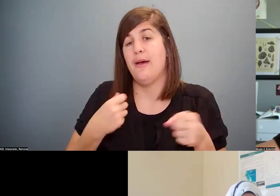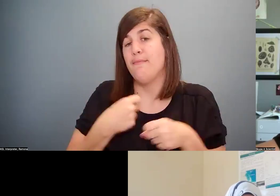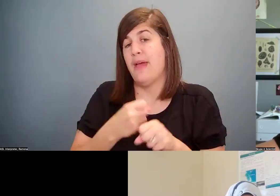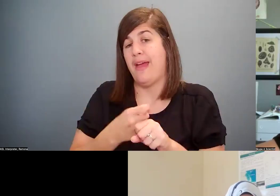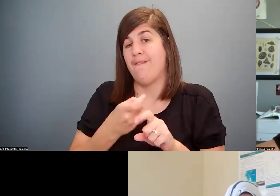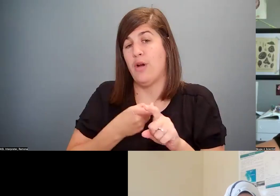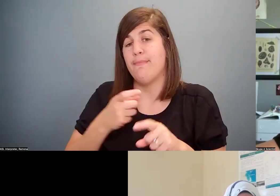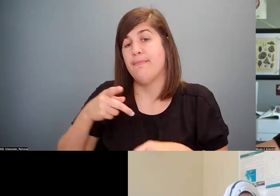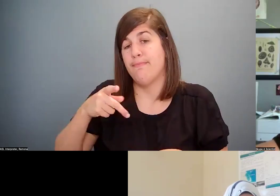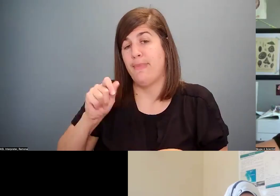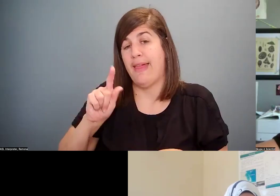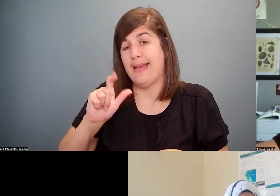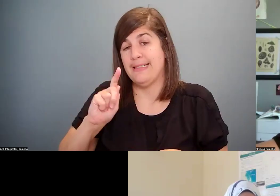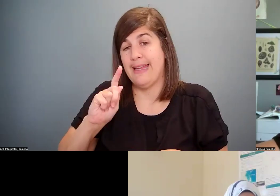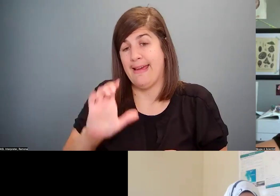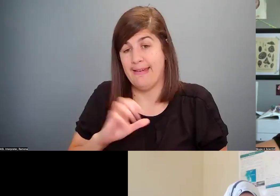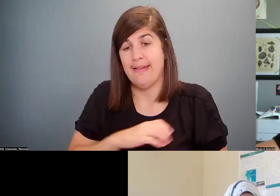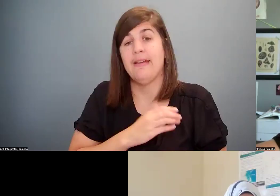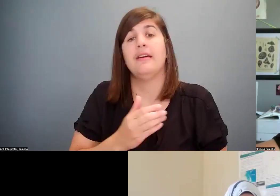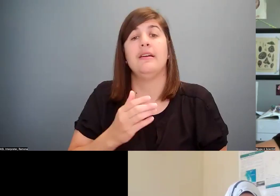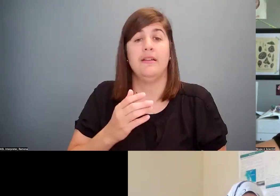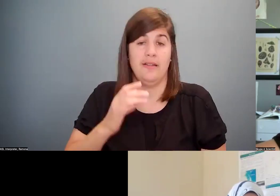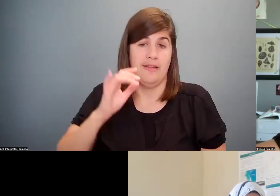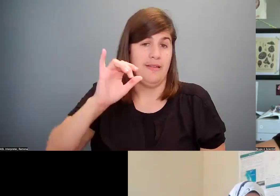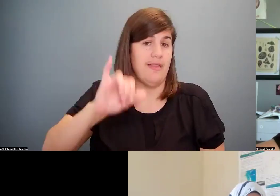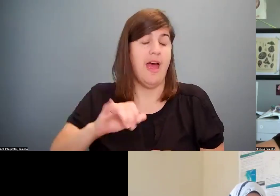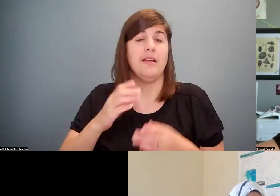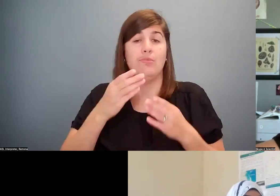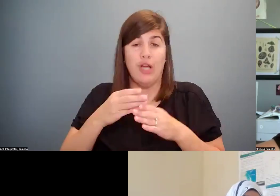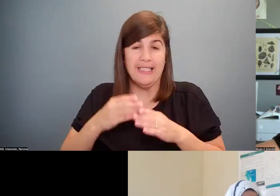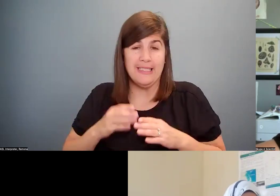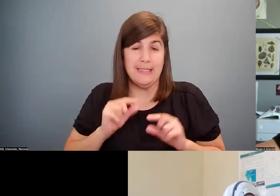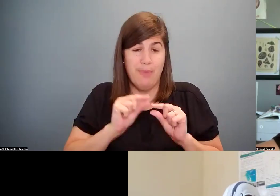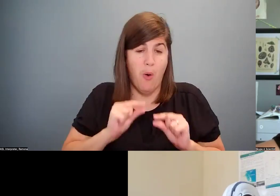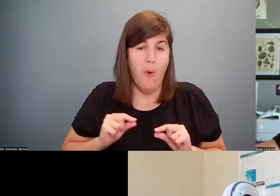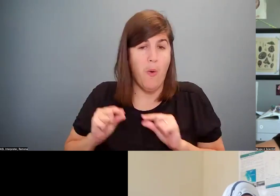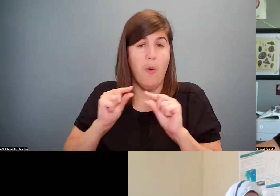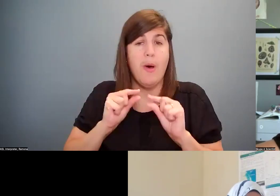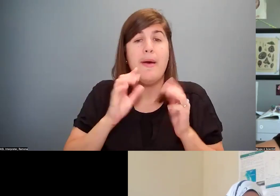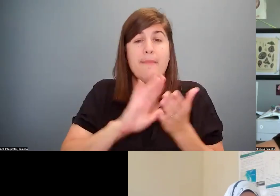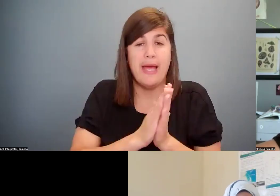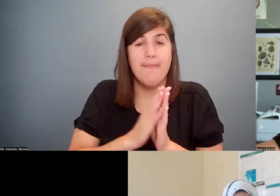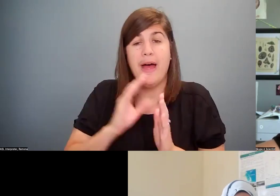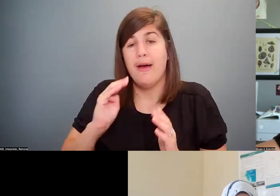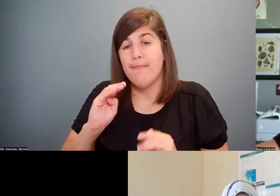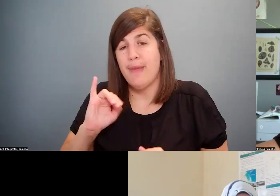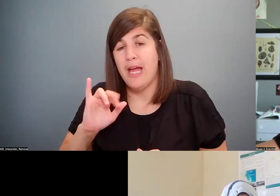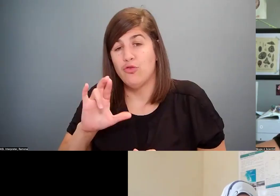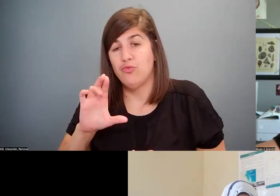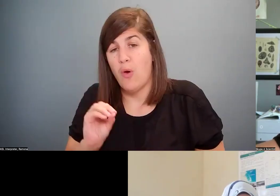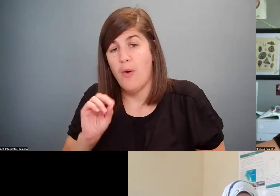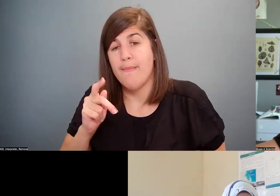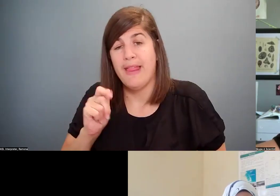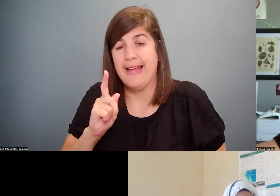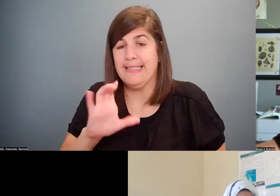of plastic, and plastic breaks down into smaller and smaller pieces until it becomes microplastic, and microplastic never really goes